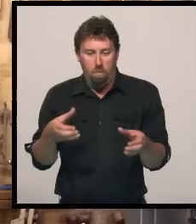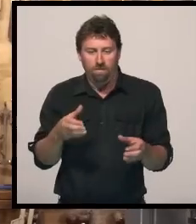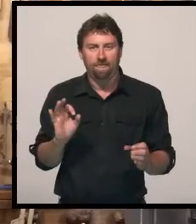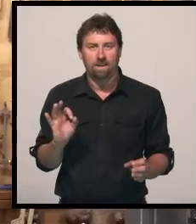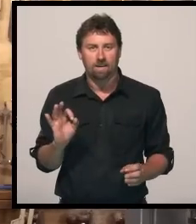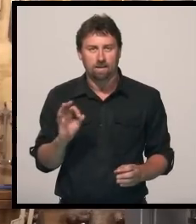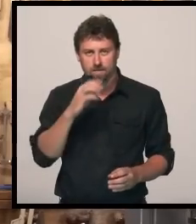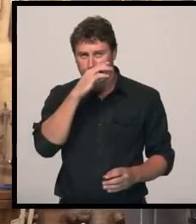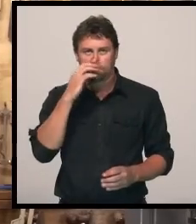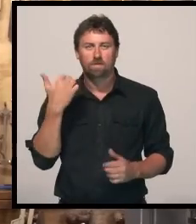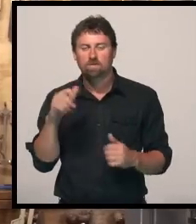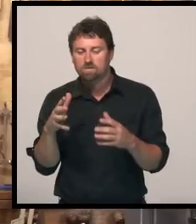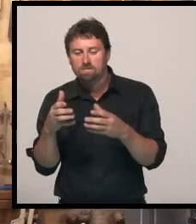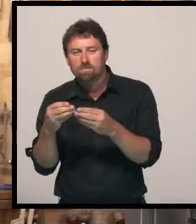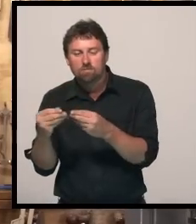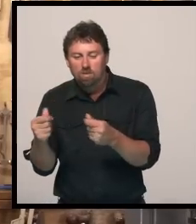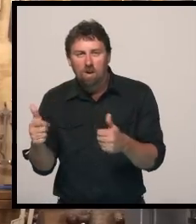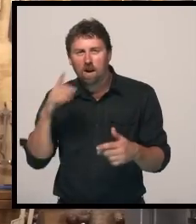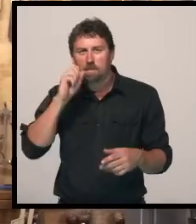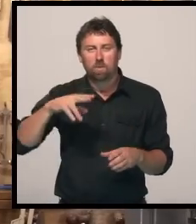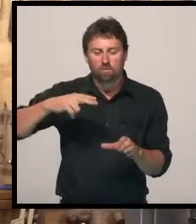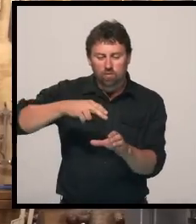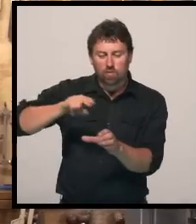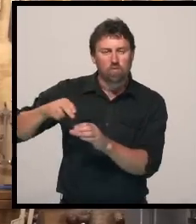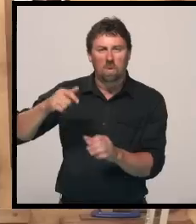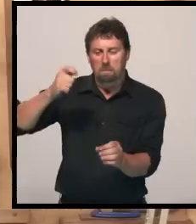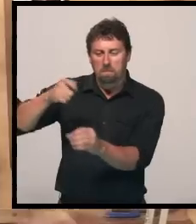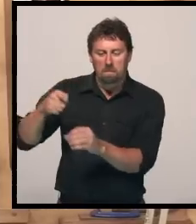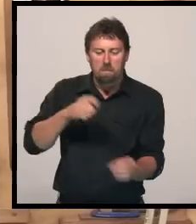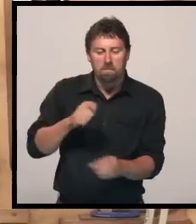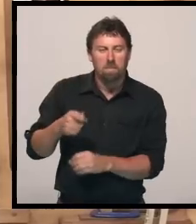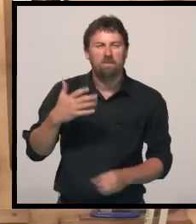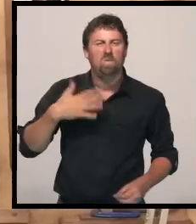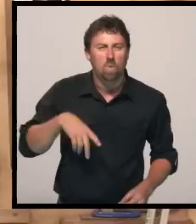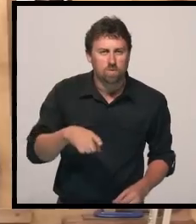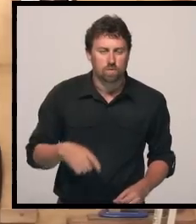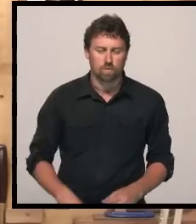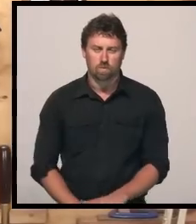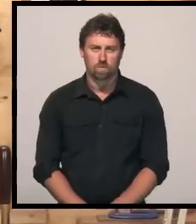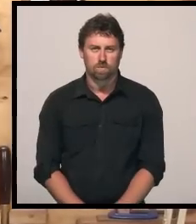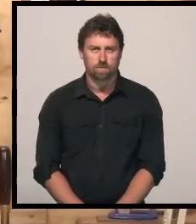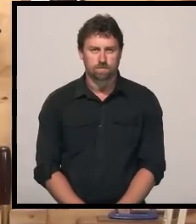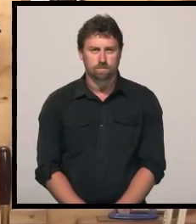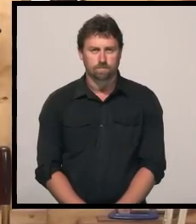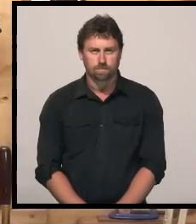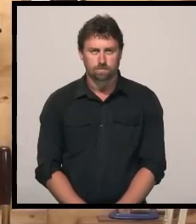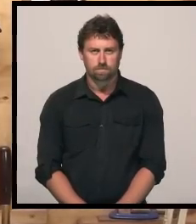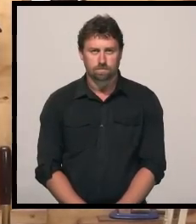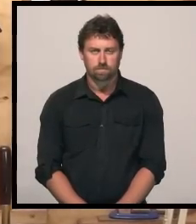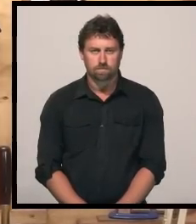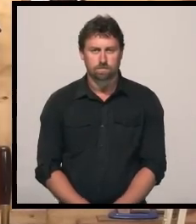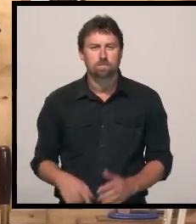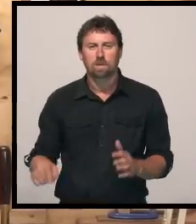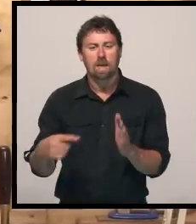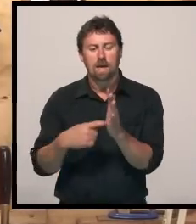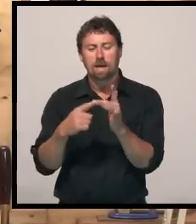it's dry, then you can put some brads in there or some screws, if that's what you want to do. But that's to tack the stand on. And as I said, I'm not doing that on the solid